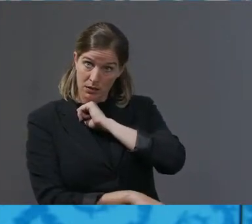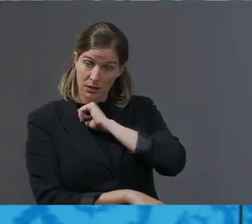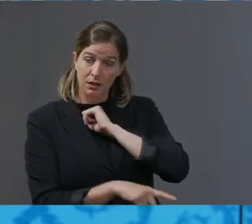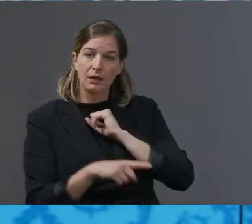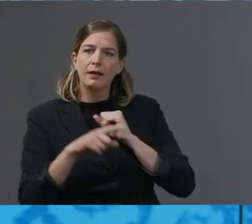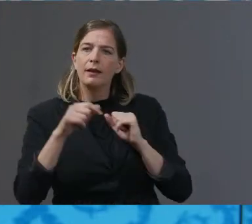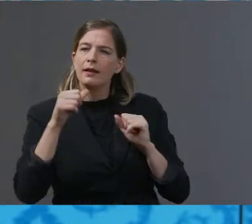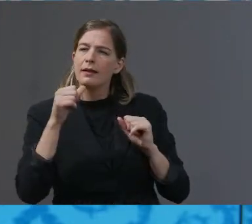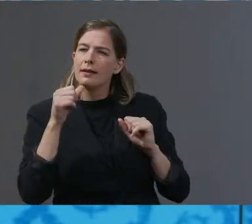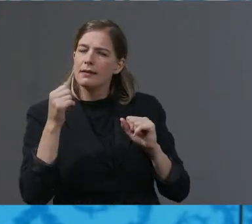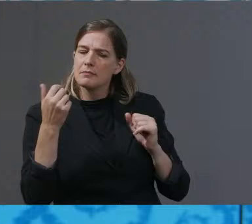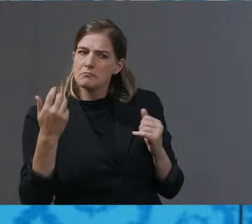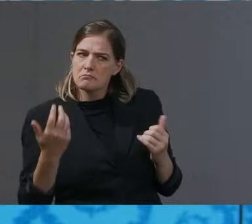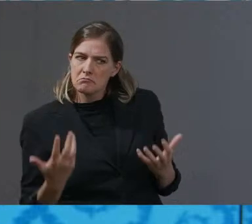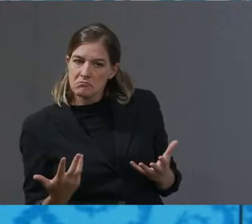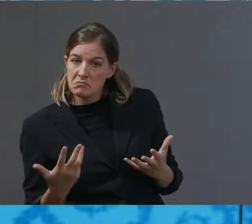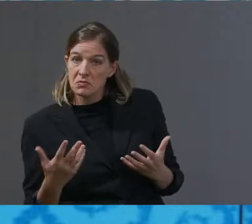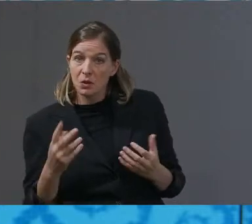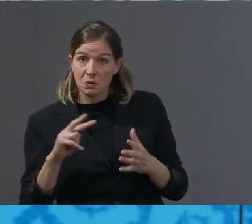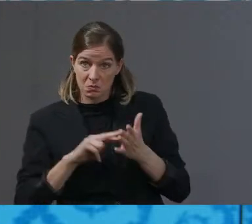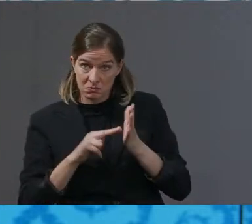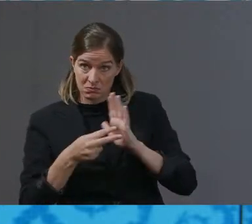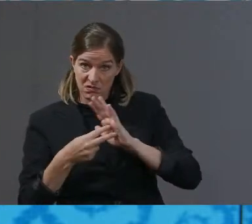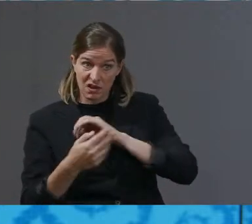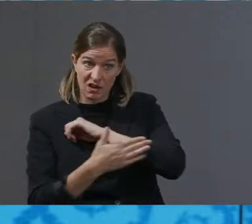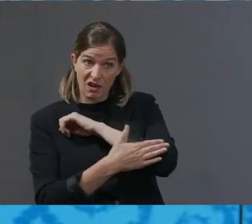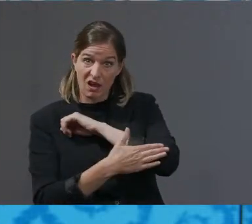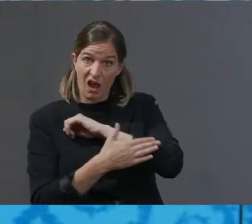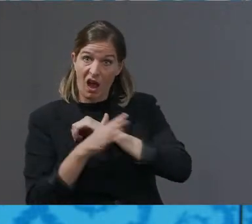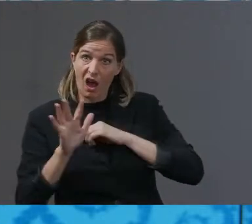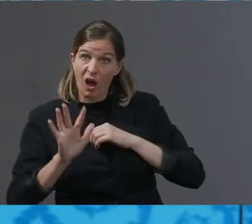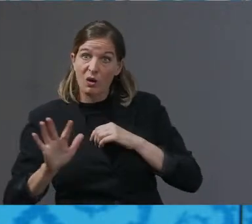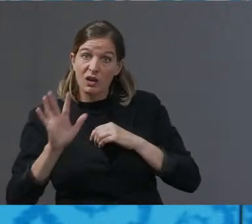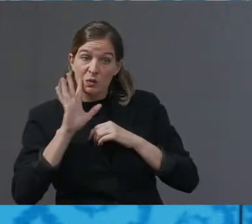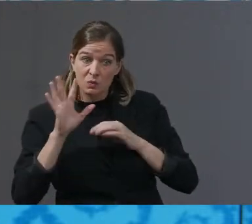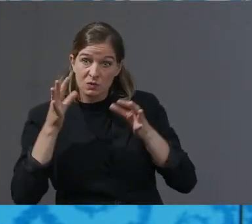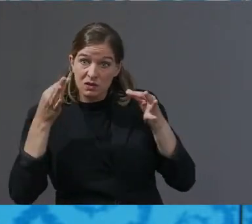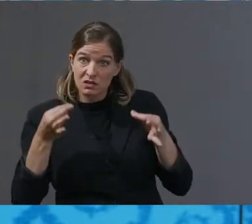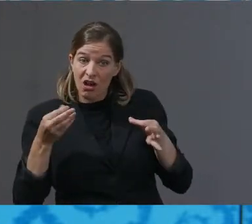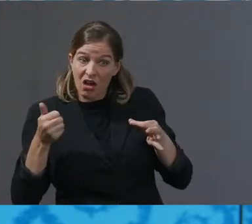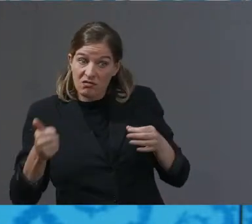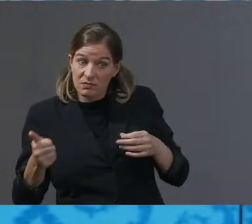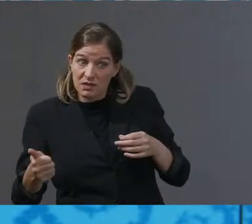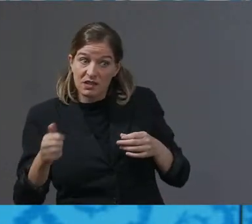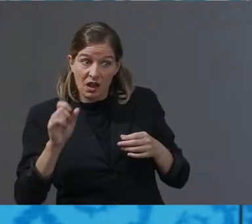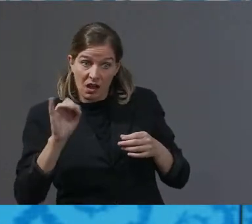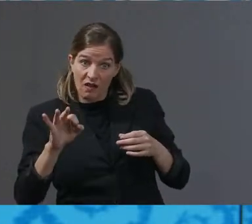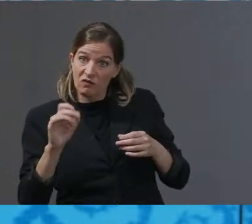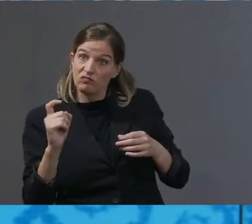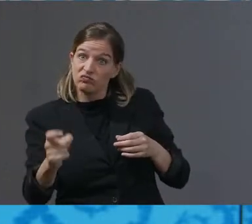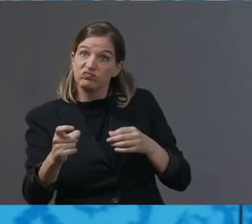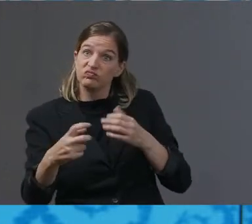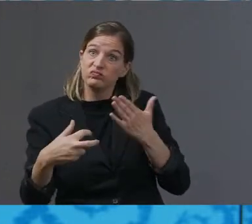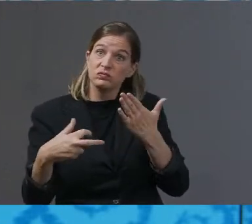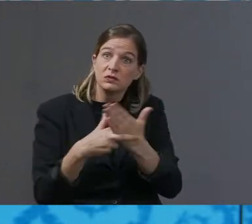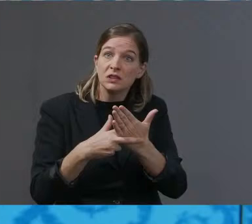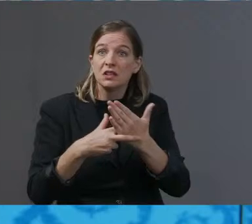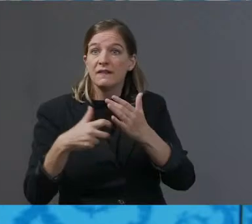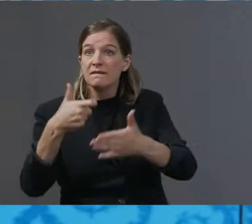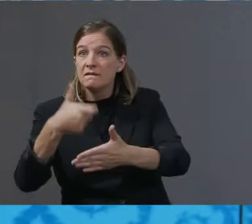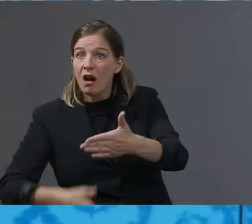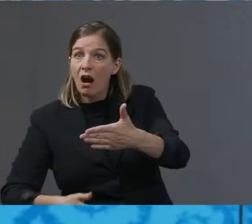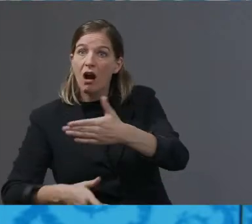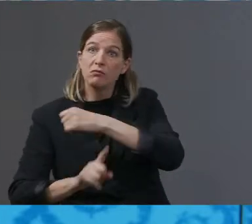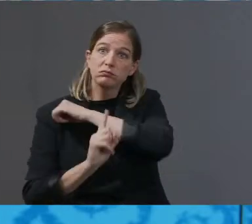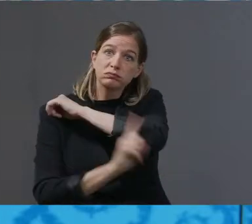them. Will counties and cities be able to impose penalties for failure to comply under your? This is going to be up to the mayor, up to the